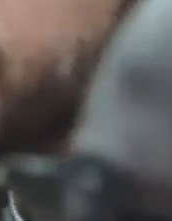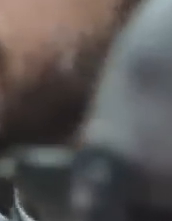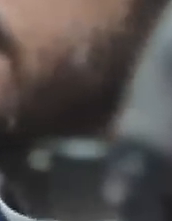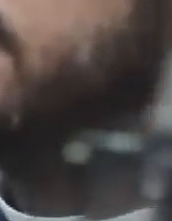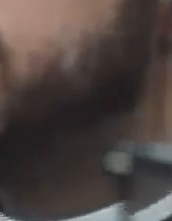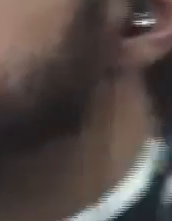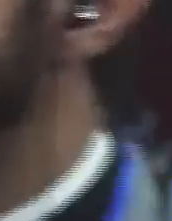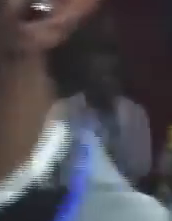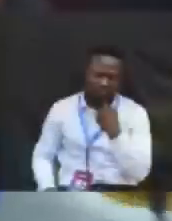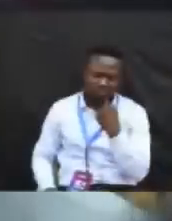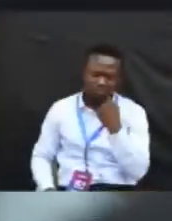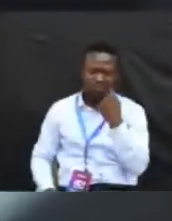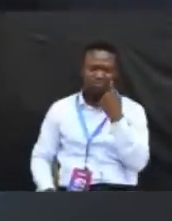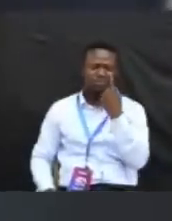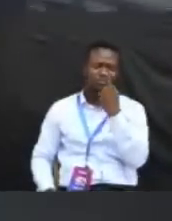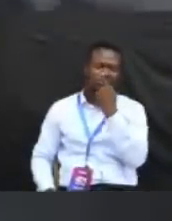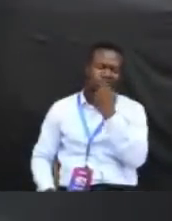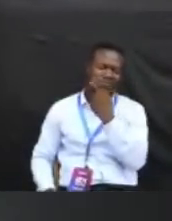in